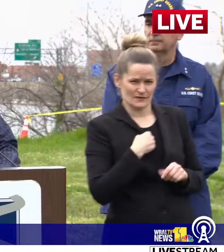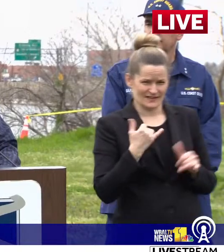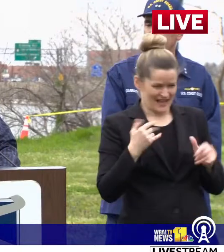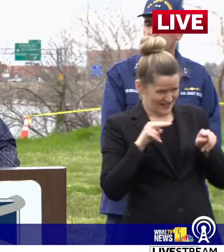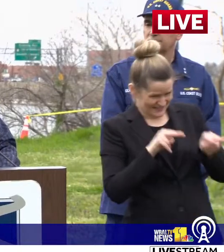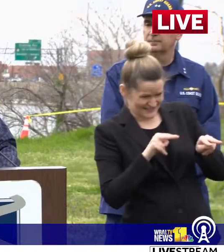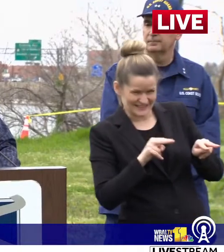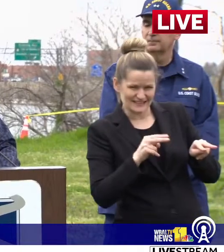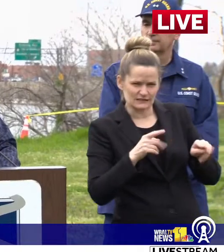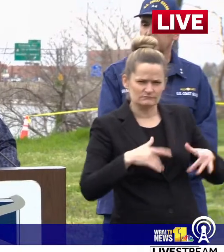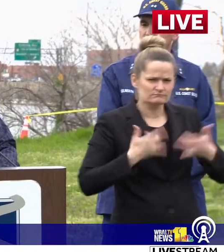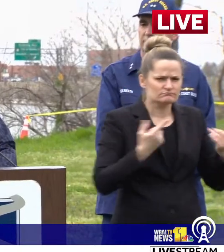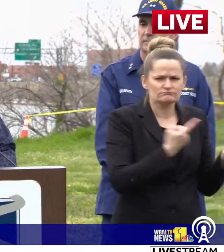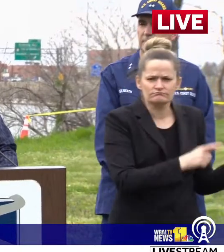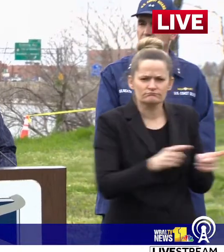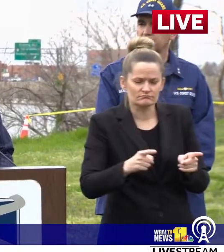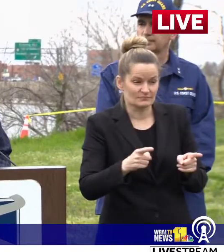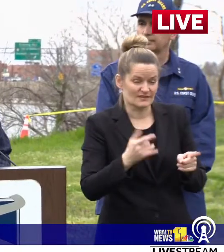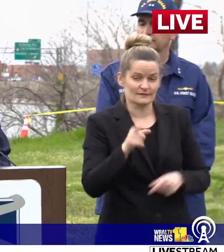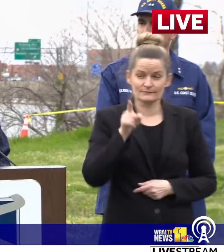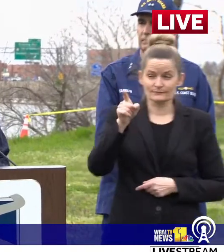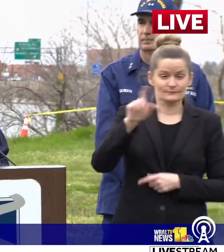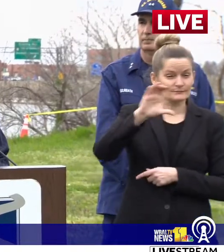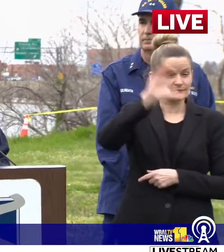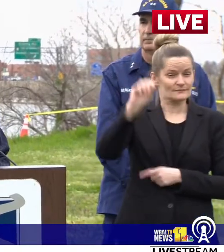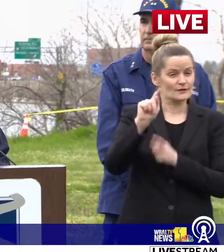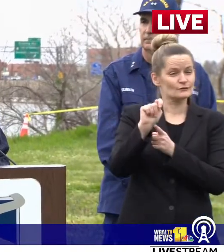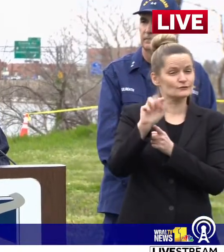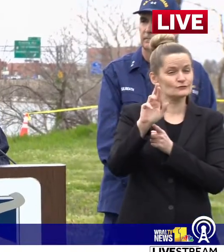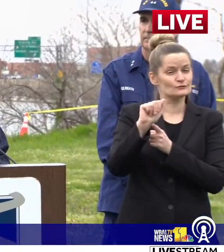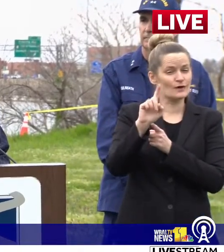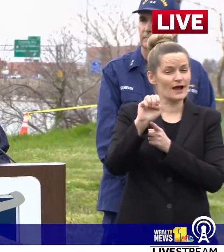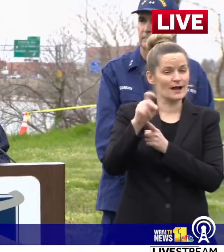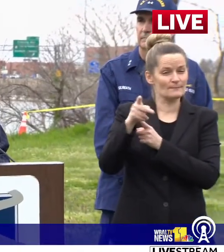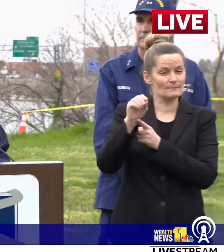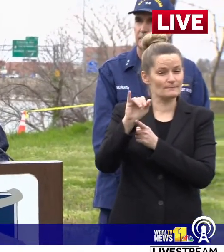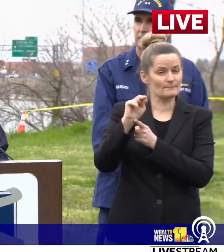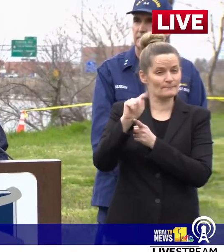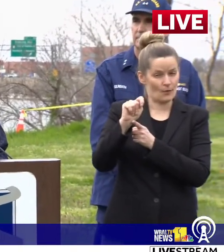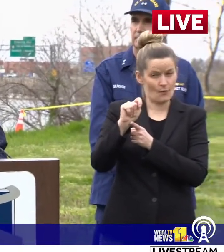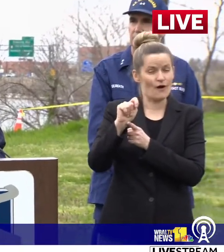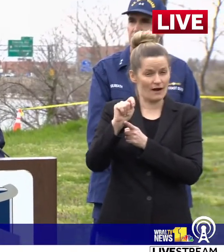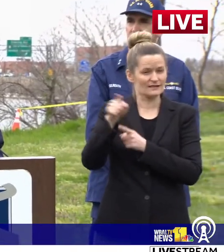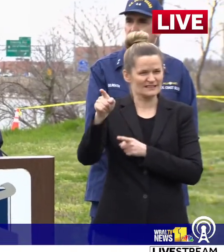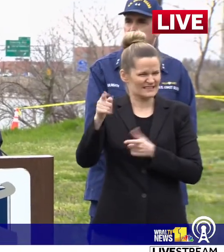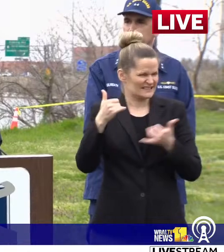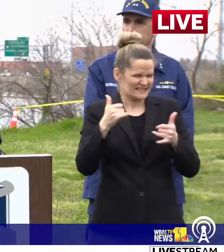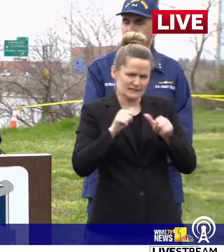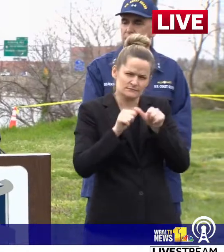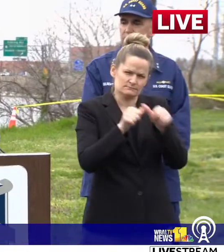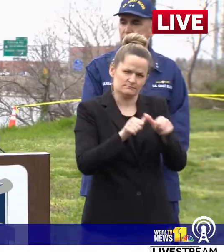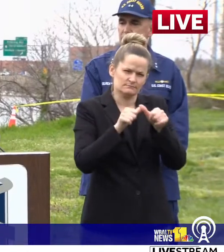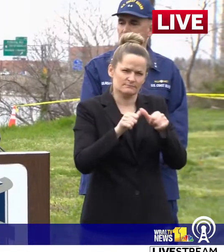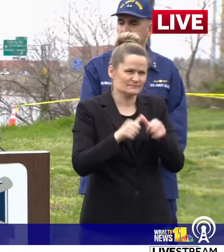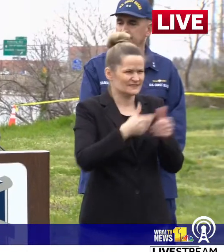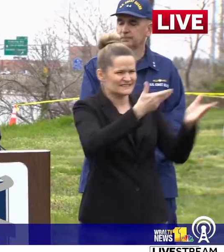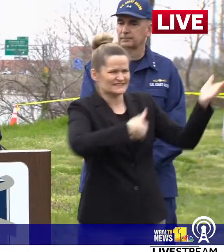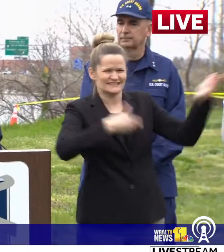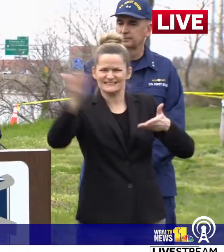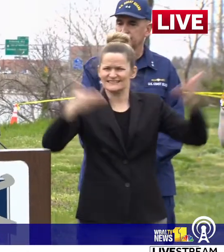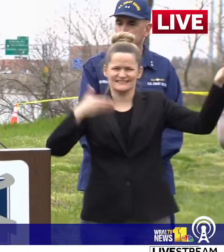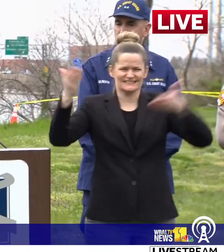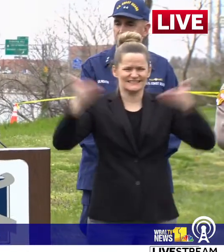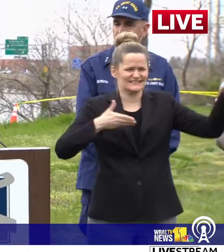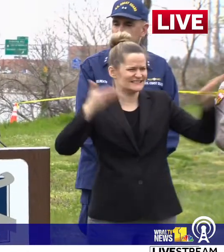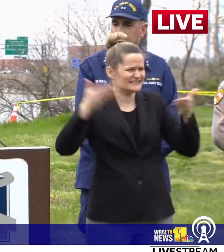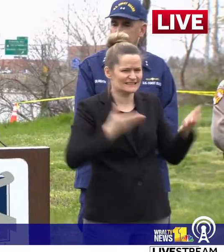Atlantic. Tradeport Atlantic continues to move auto vehicles and put them into their processing center. We're also working